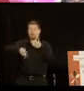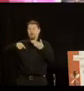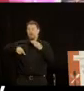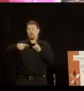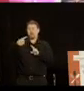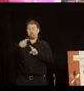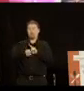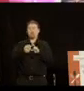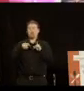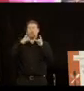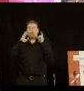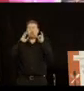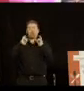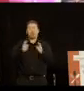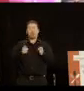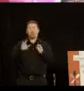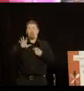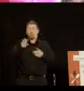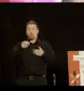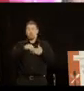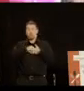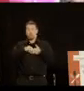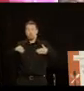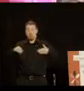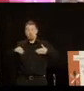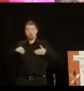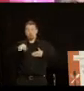account, just to get started, to help you save.